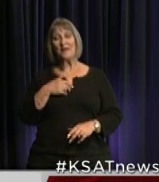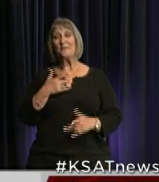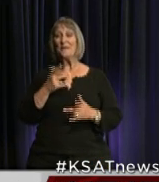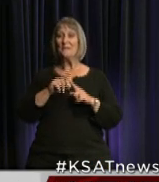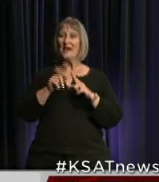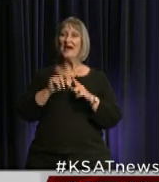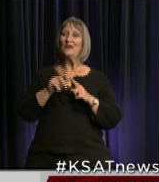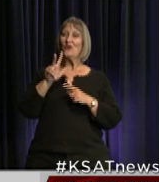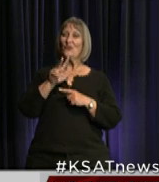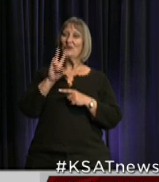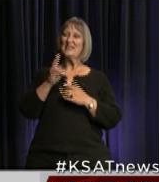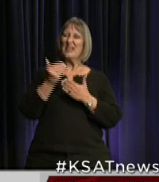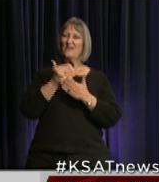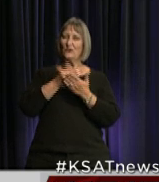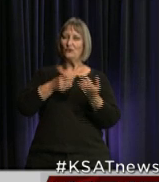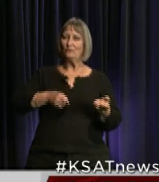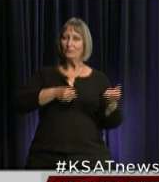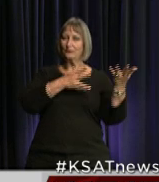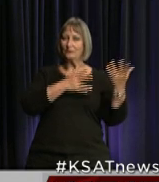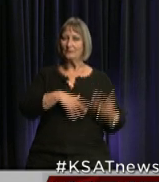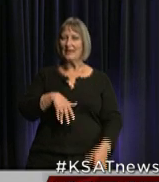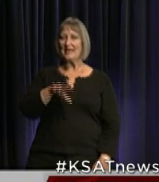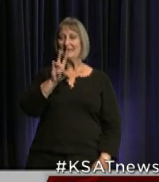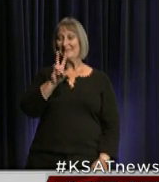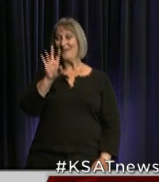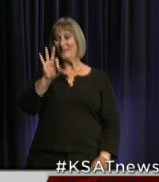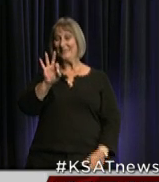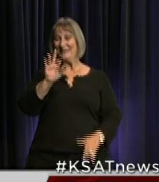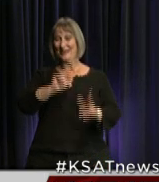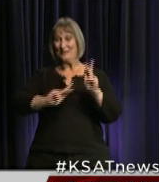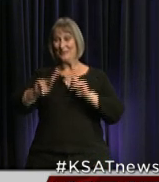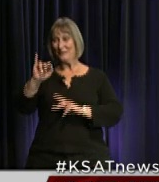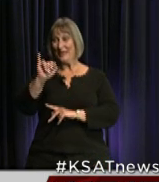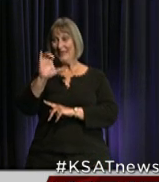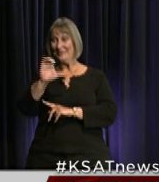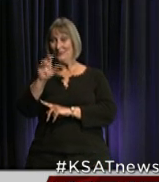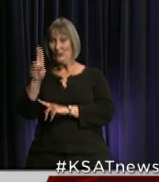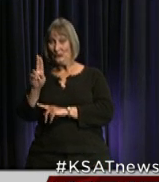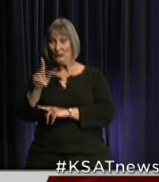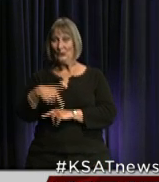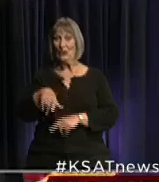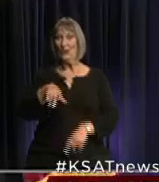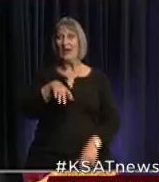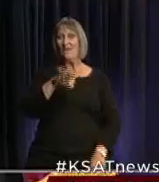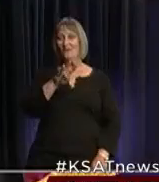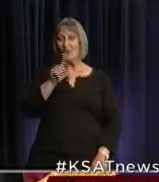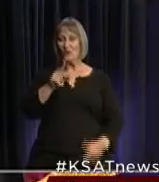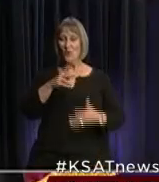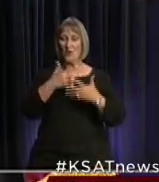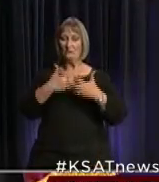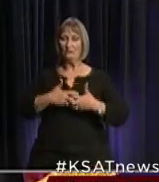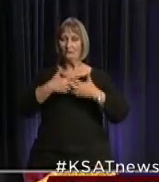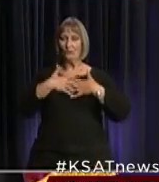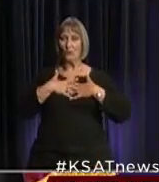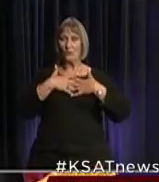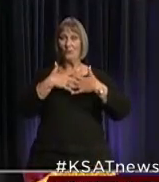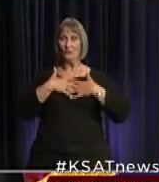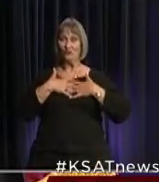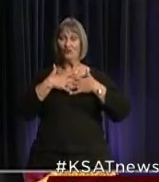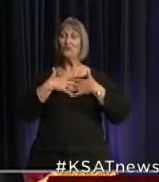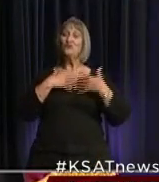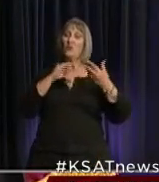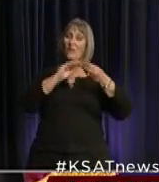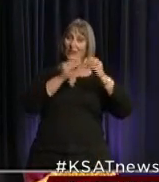new admissions. 79 patients are in the ICU and 41 are on ventilators. And again, those numbers are trending in the